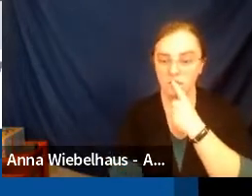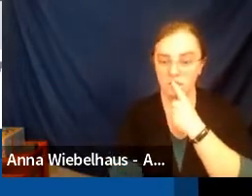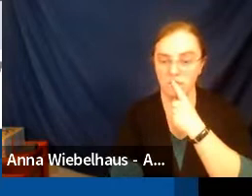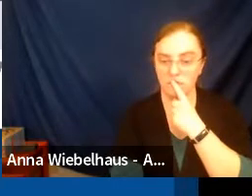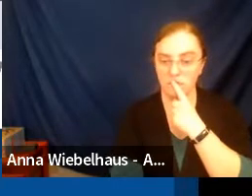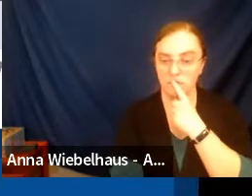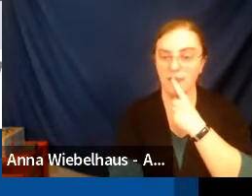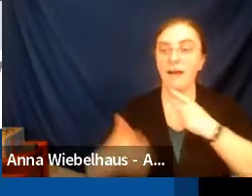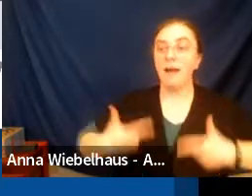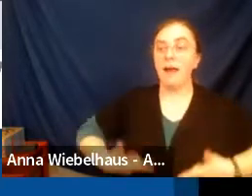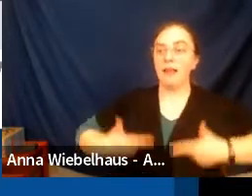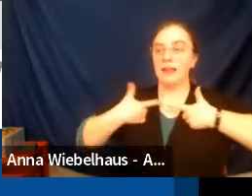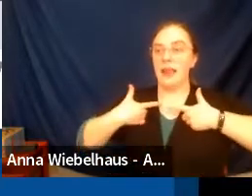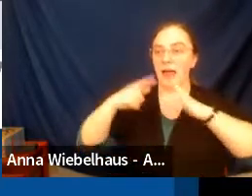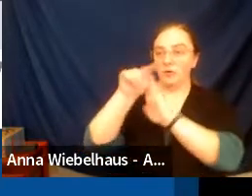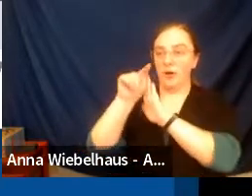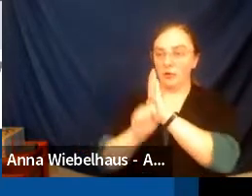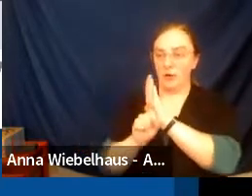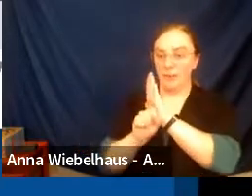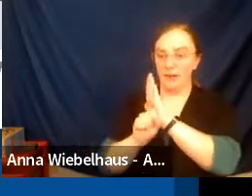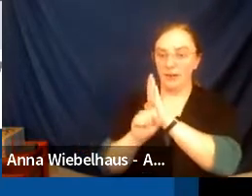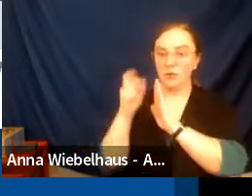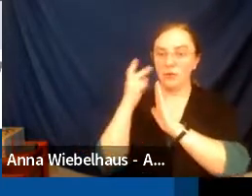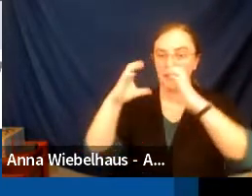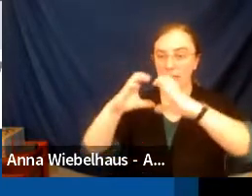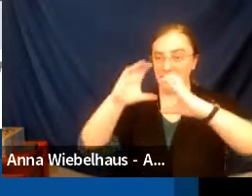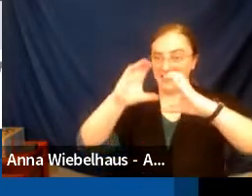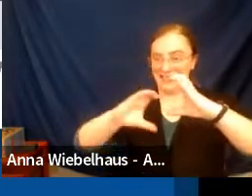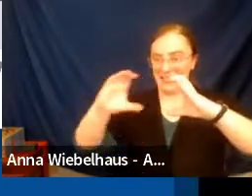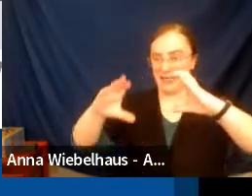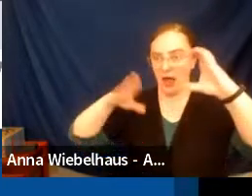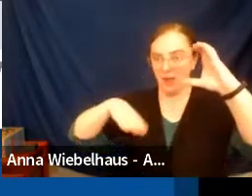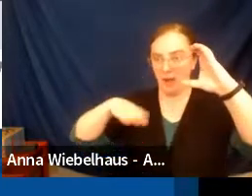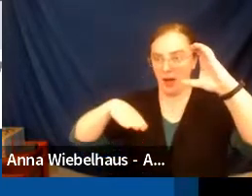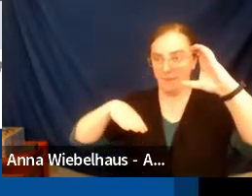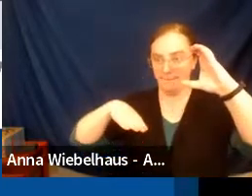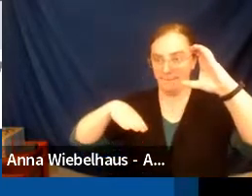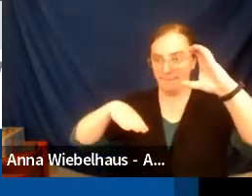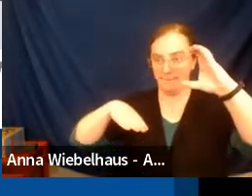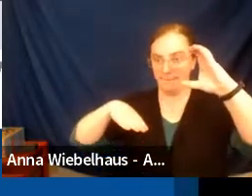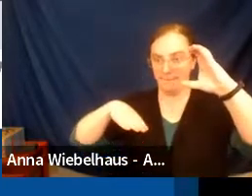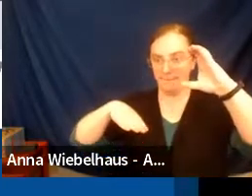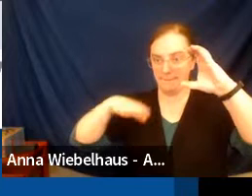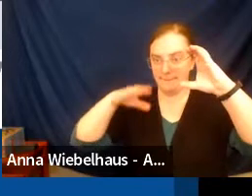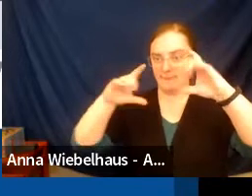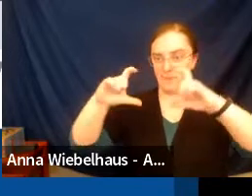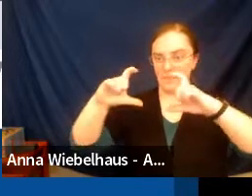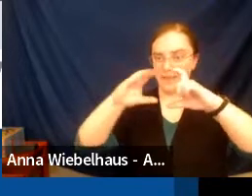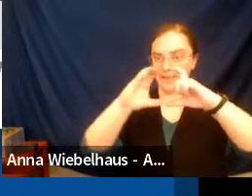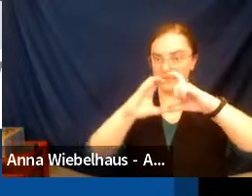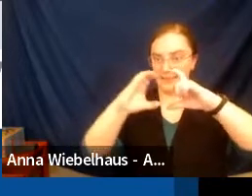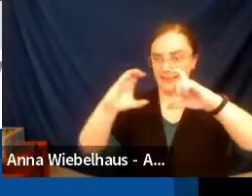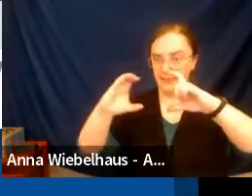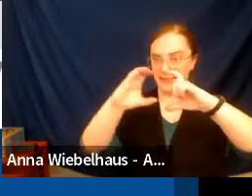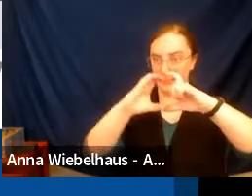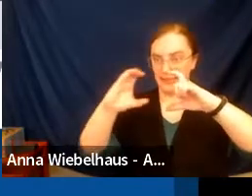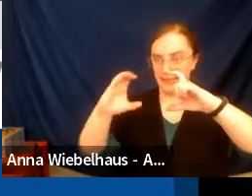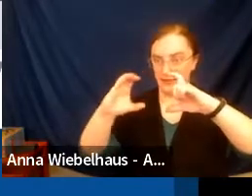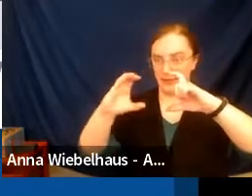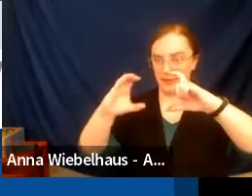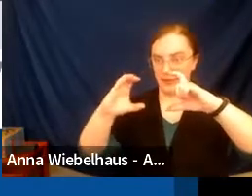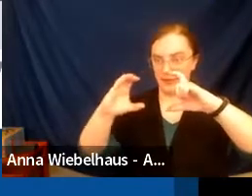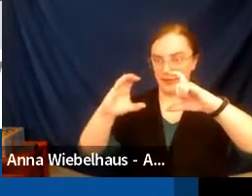is going to kindergarten. I was a kindergarten teacher for many years. All my favorite memories of teaching were